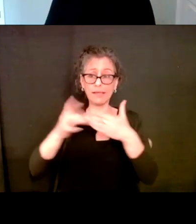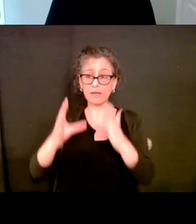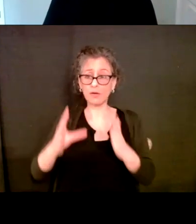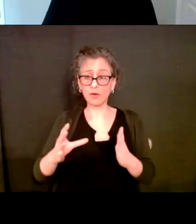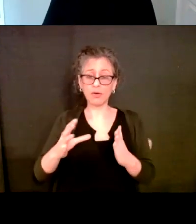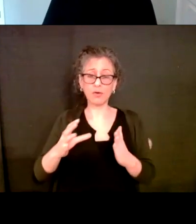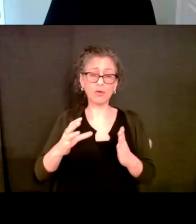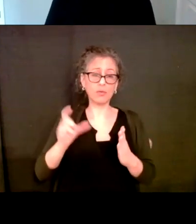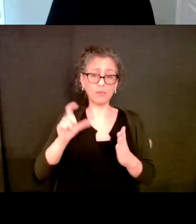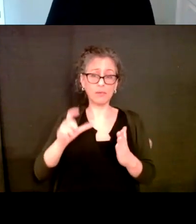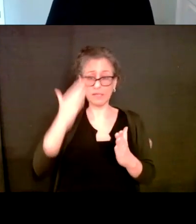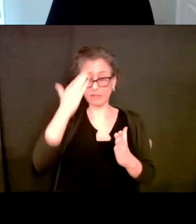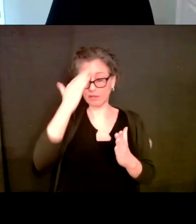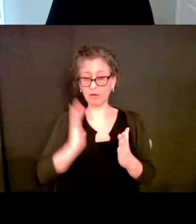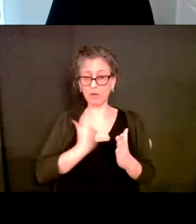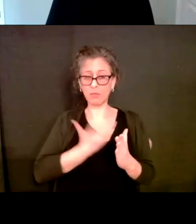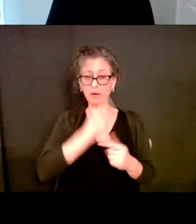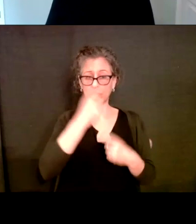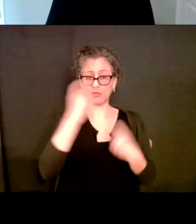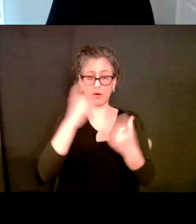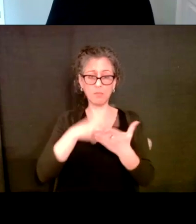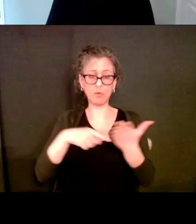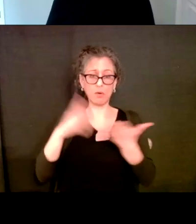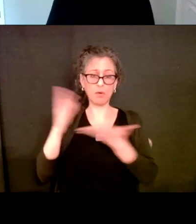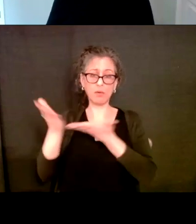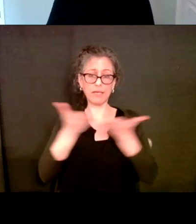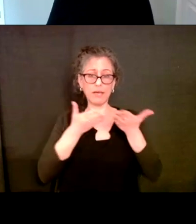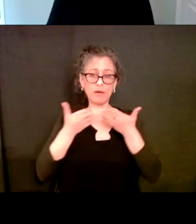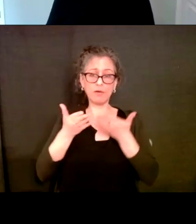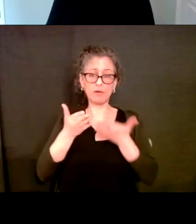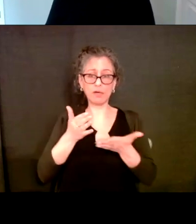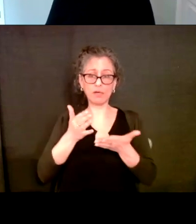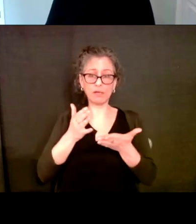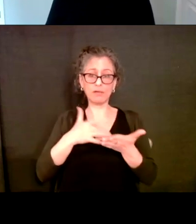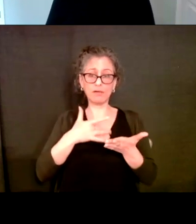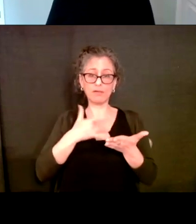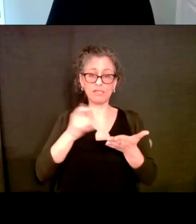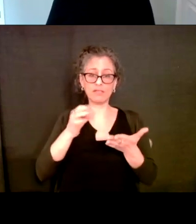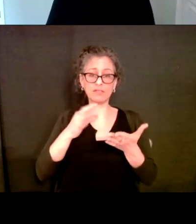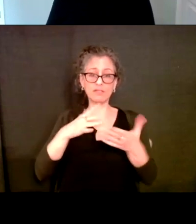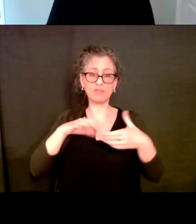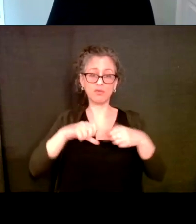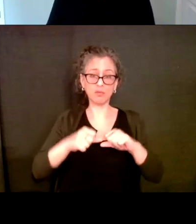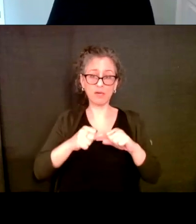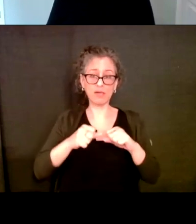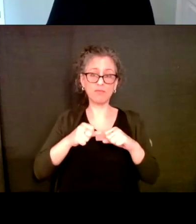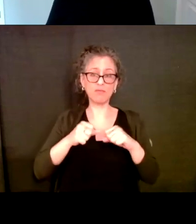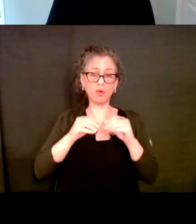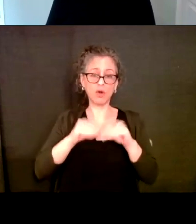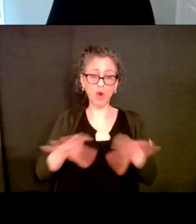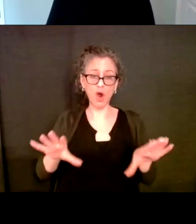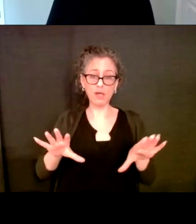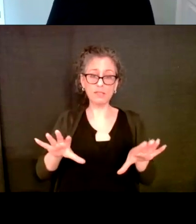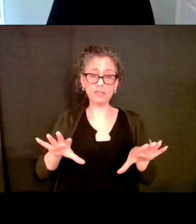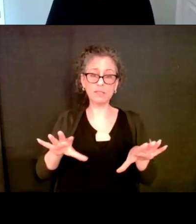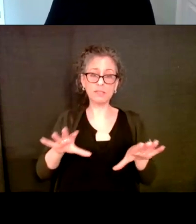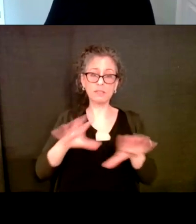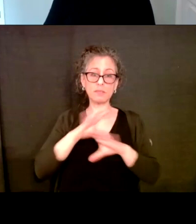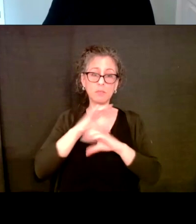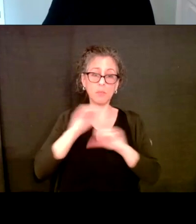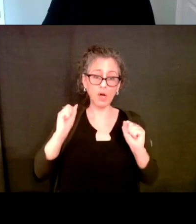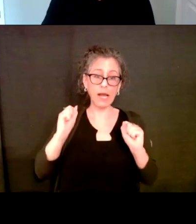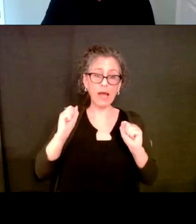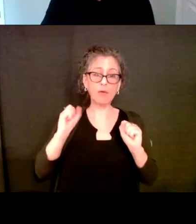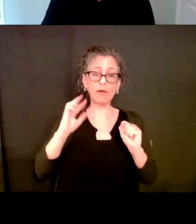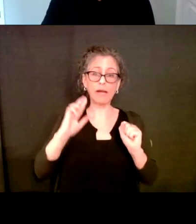be mindful of our own trauma that we bring to the table, our sense of grief and loss, the burnout from the work that we do, as well as our risks